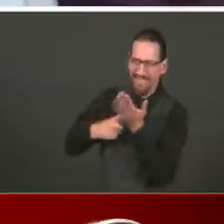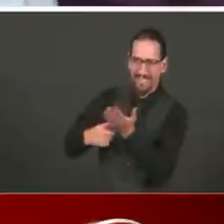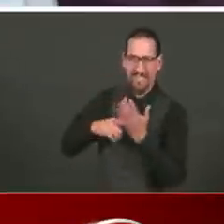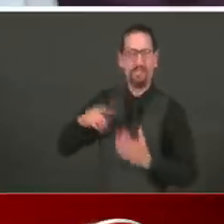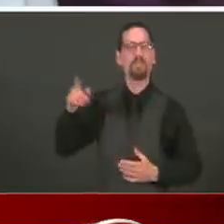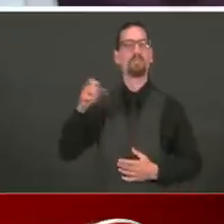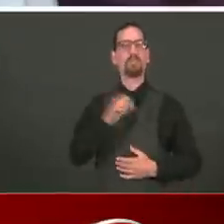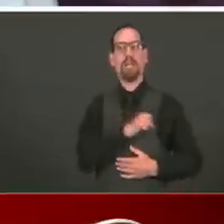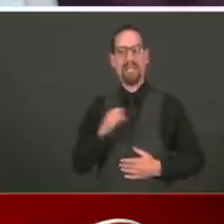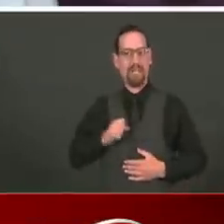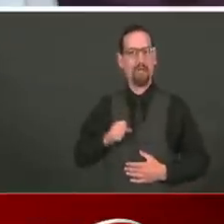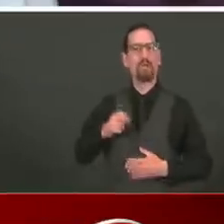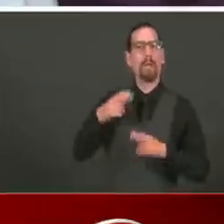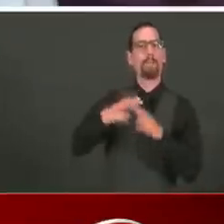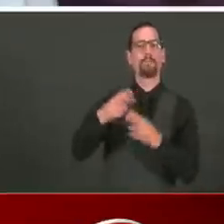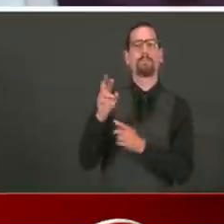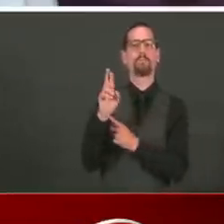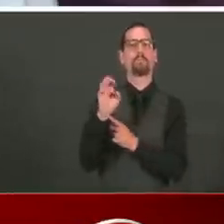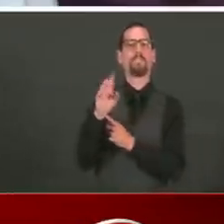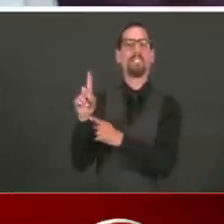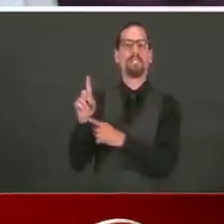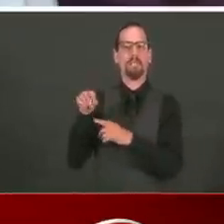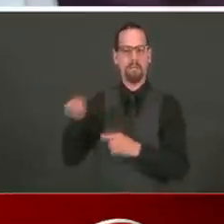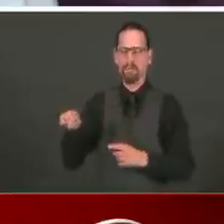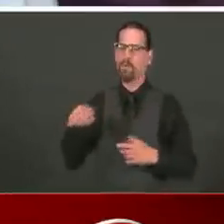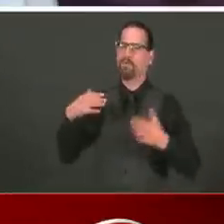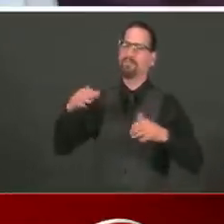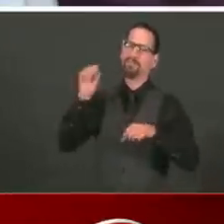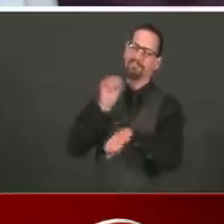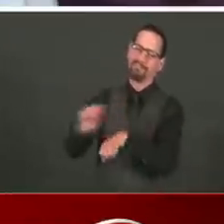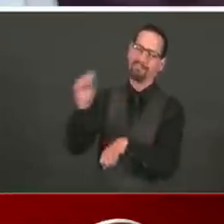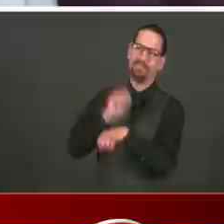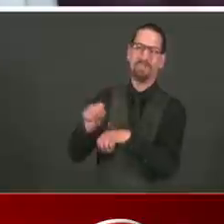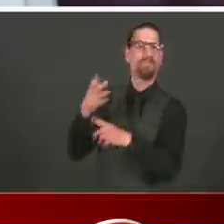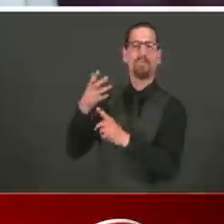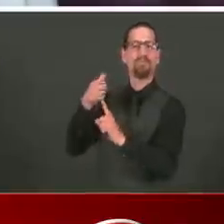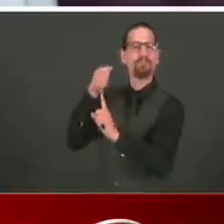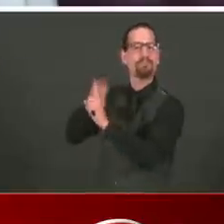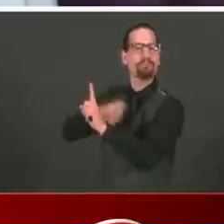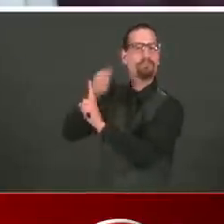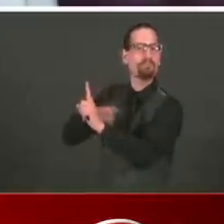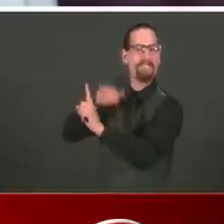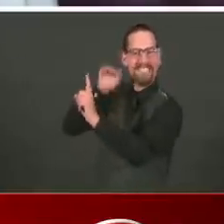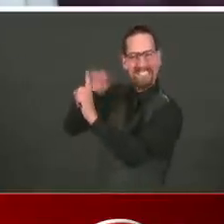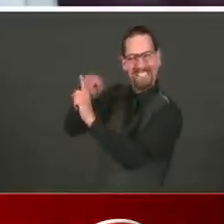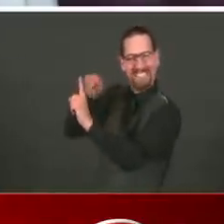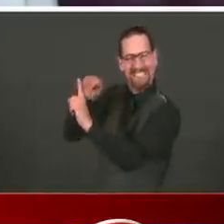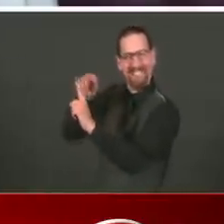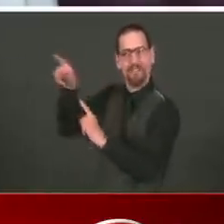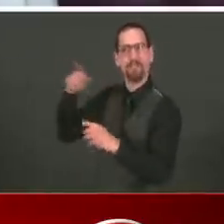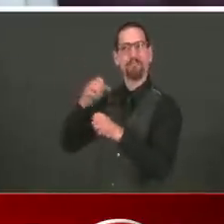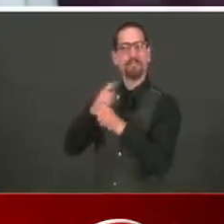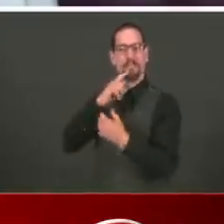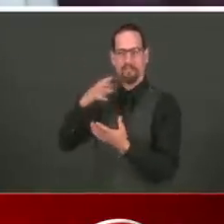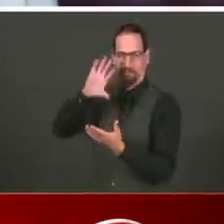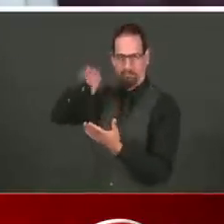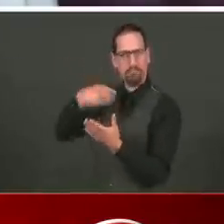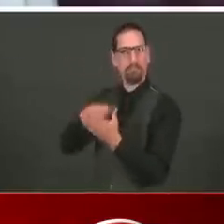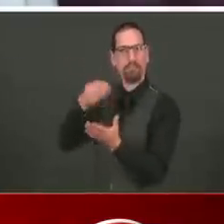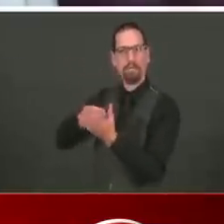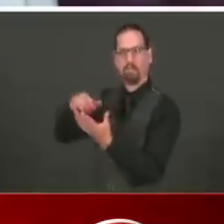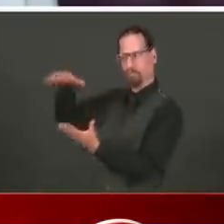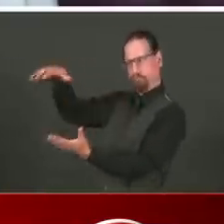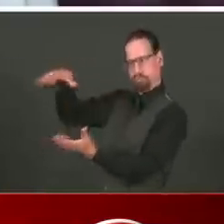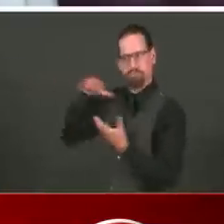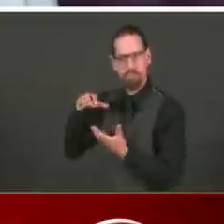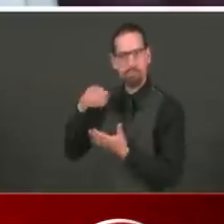housing. It's because of that that we're able to put forth this new $7 million eviction diversion